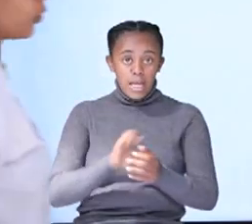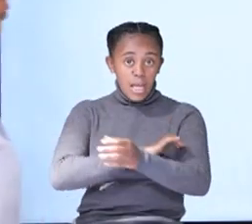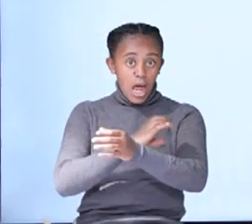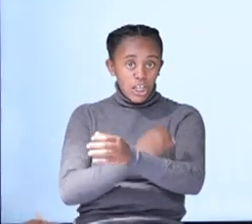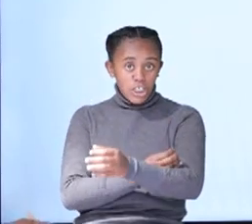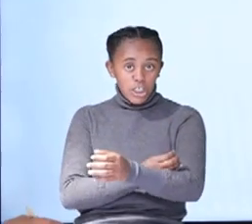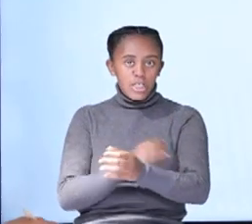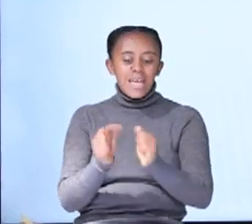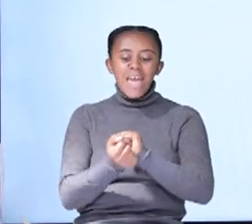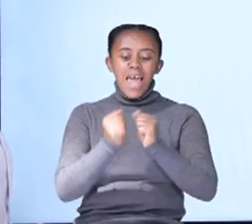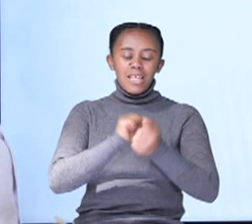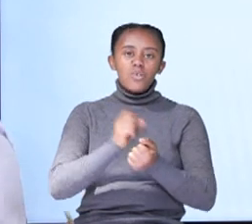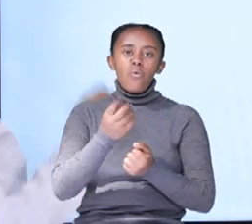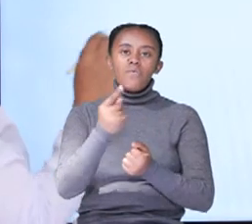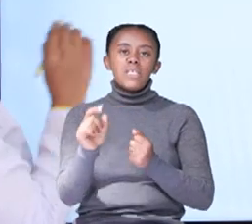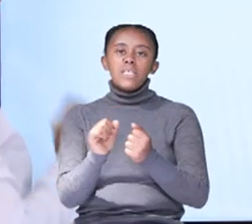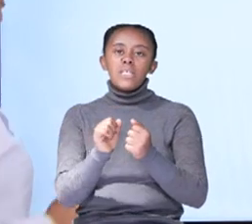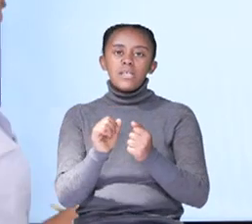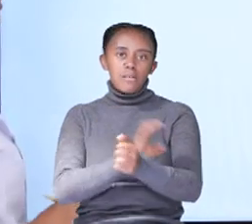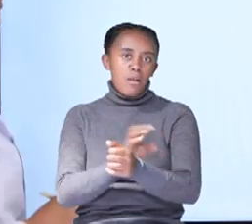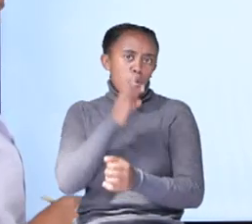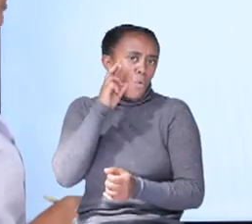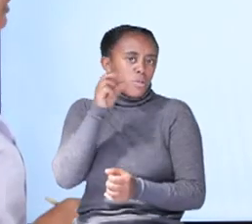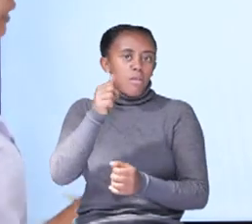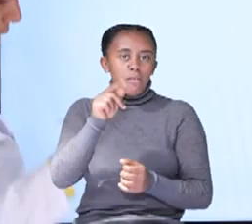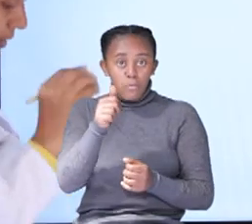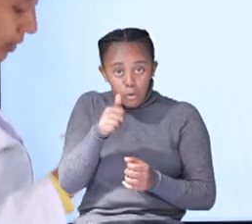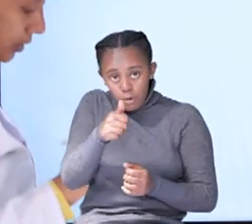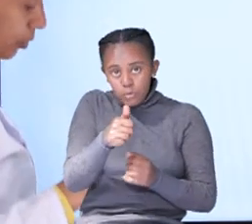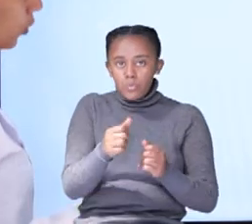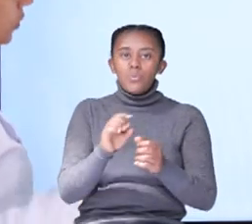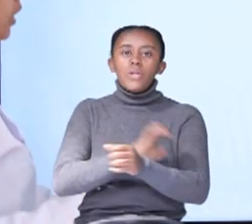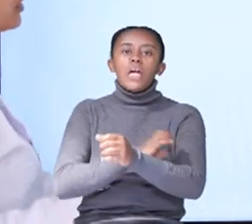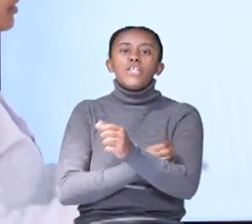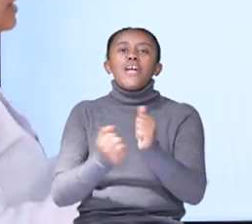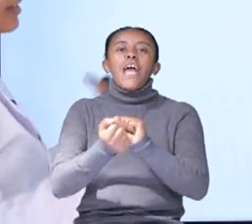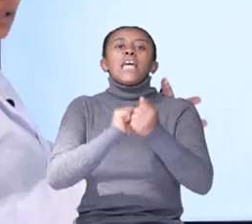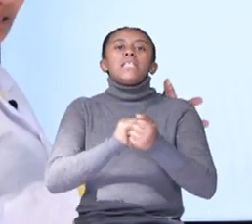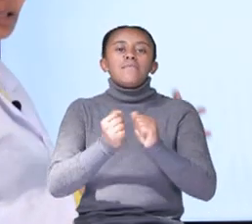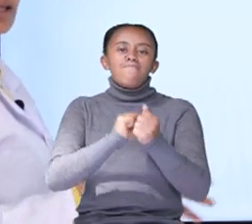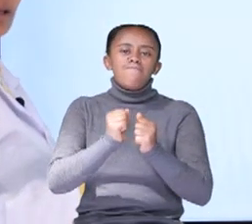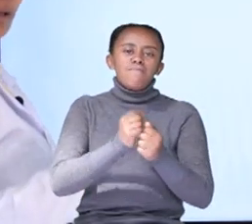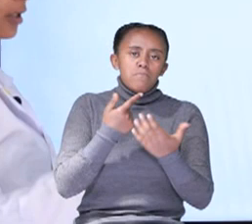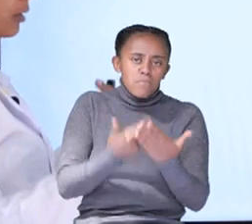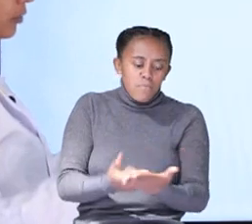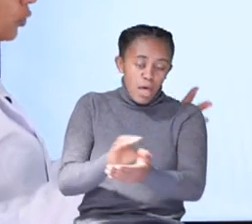Energy currency of the cell, we call ATP as energy currency of the cell. This is because cells can